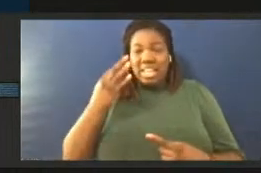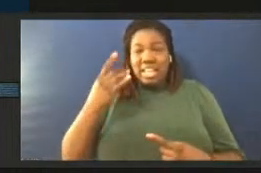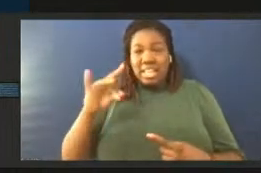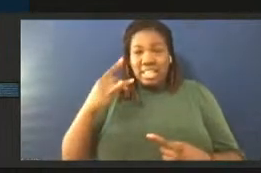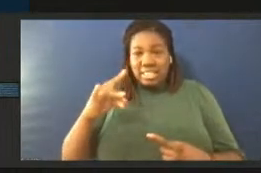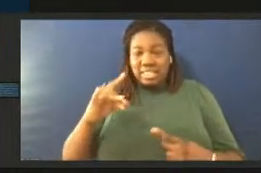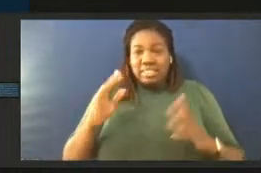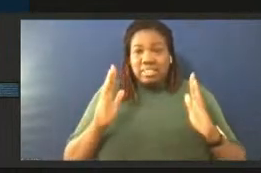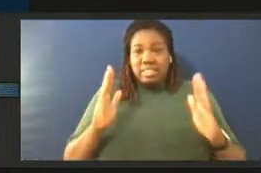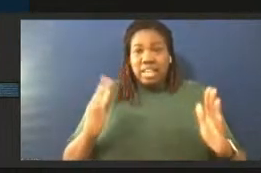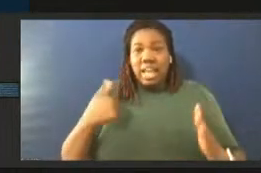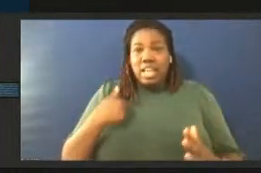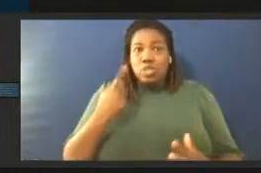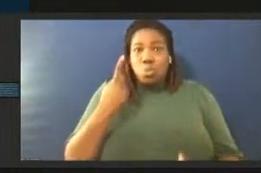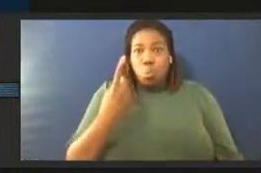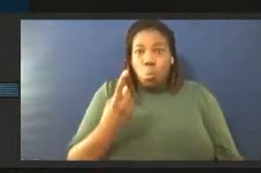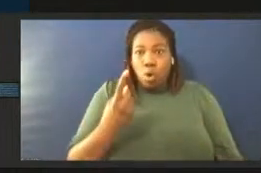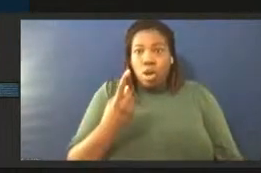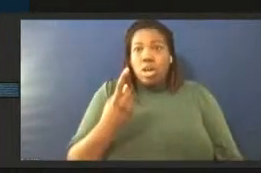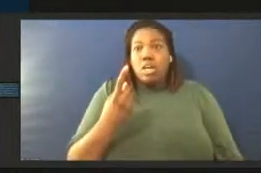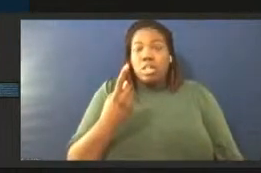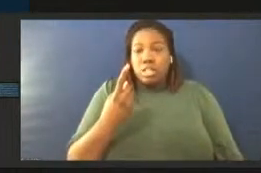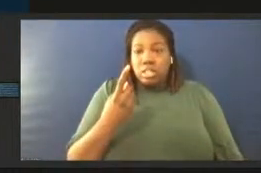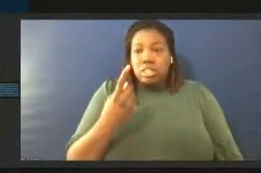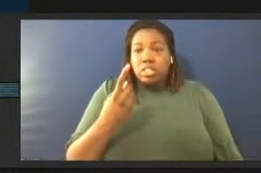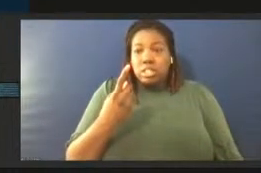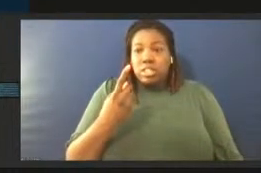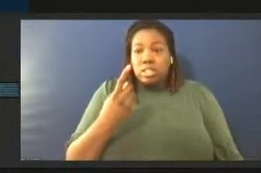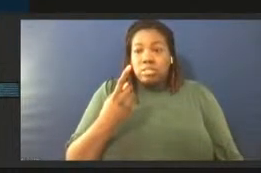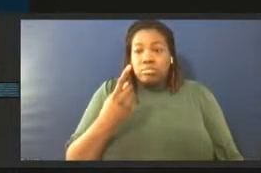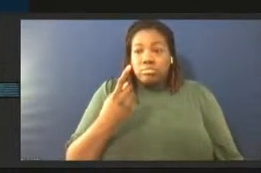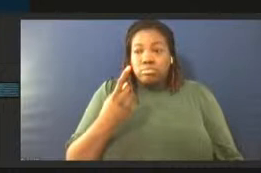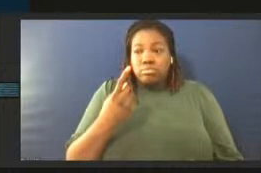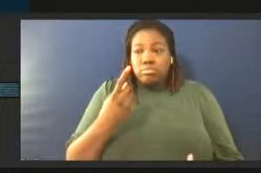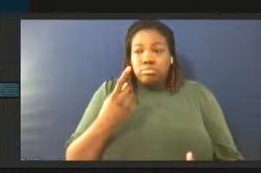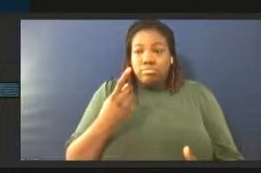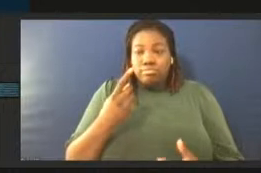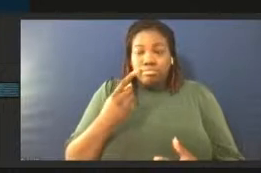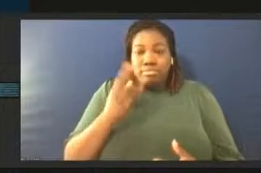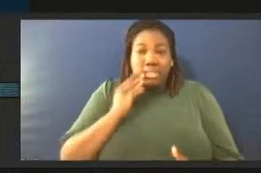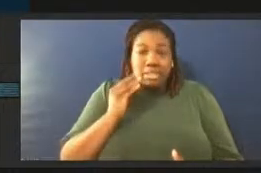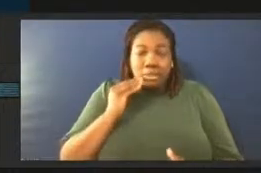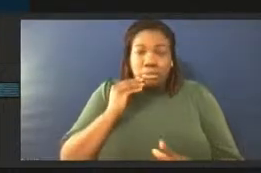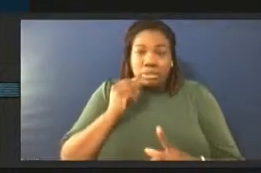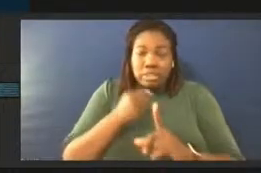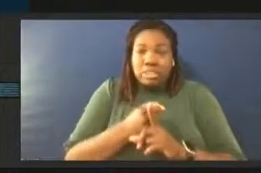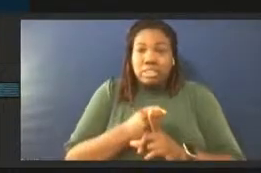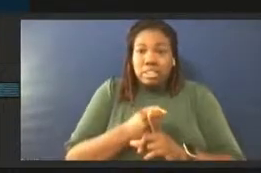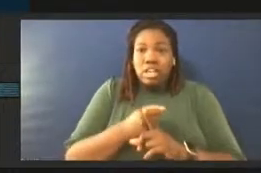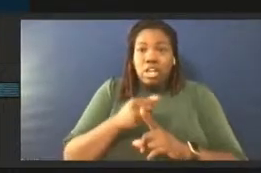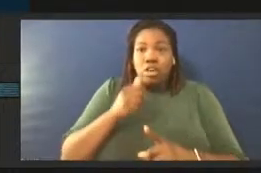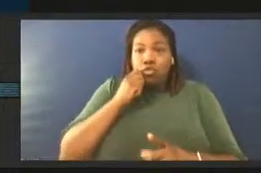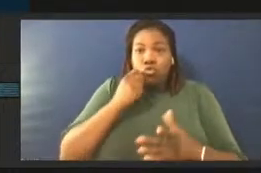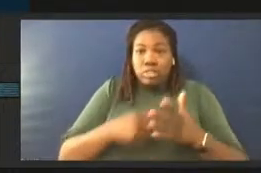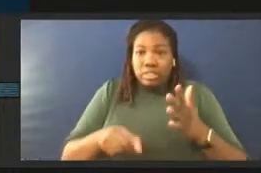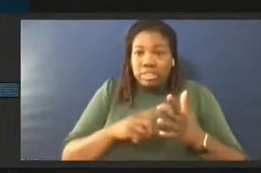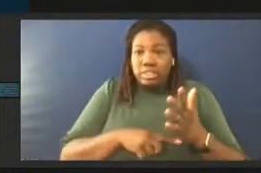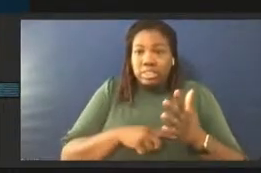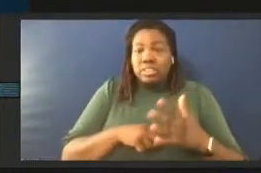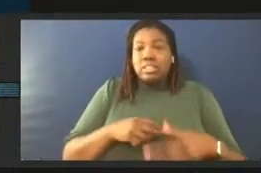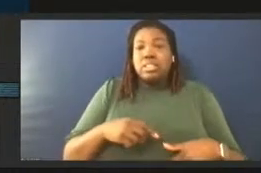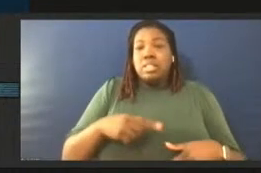one individual or interpersonal act of racism against them. Black children are more likely to have higher ACE